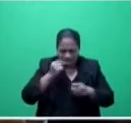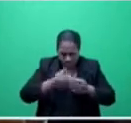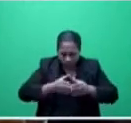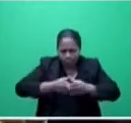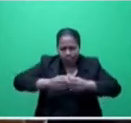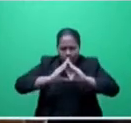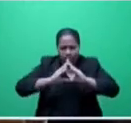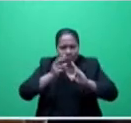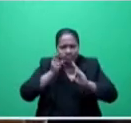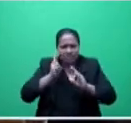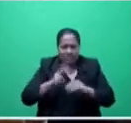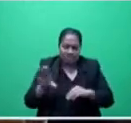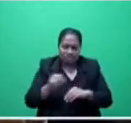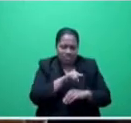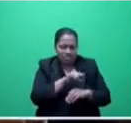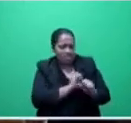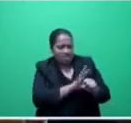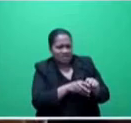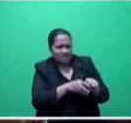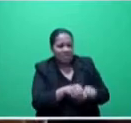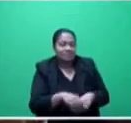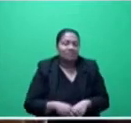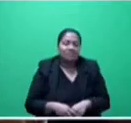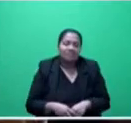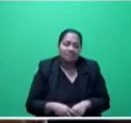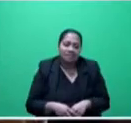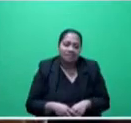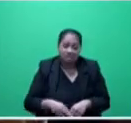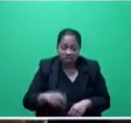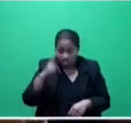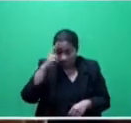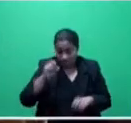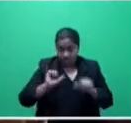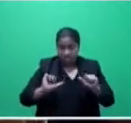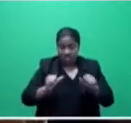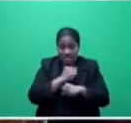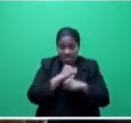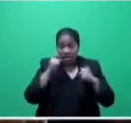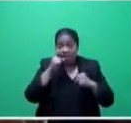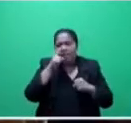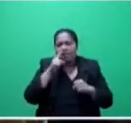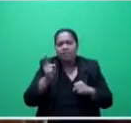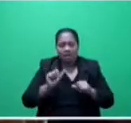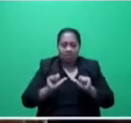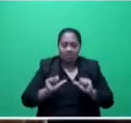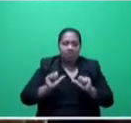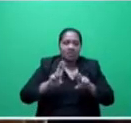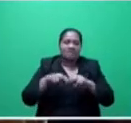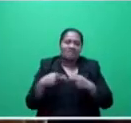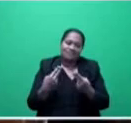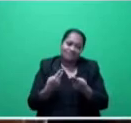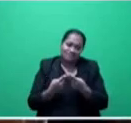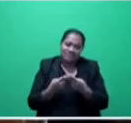pandemic. Mr. Speaker, protecting our people is protecting families. It